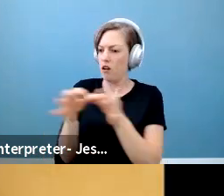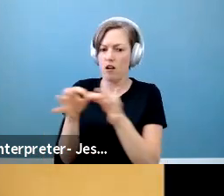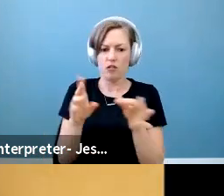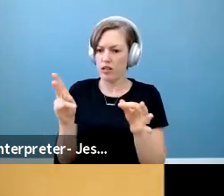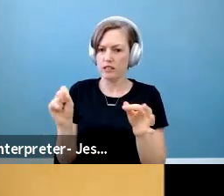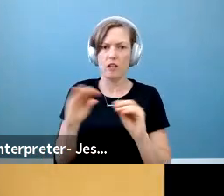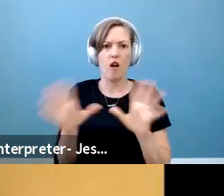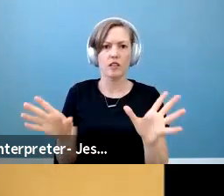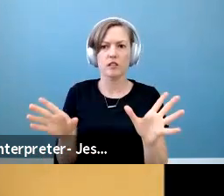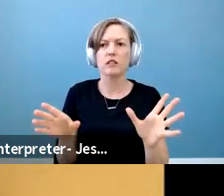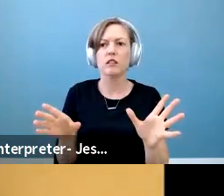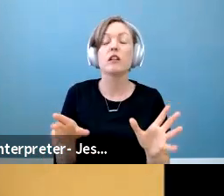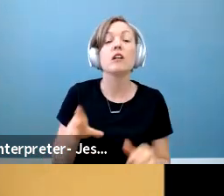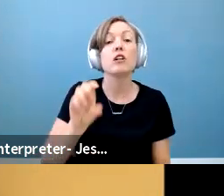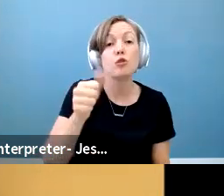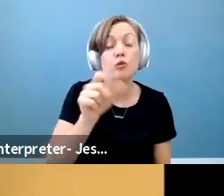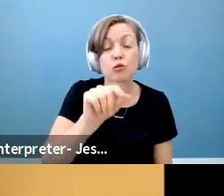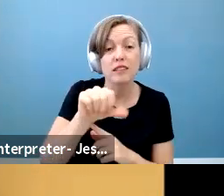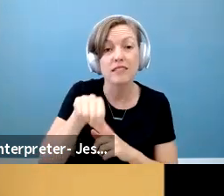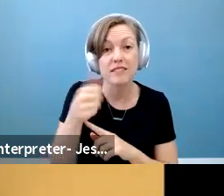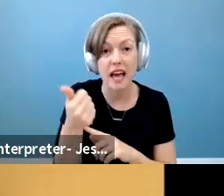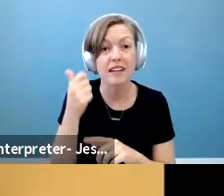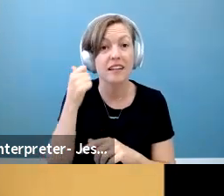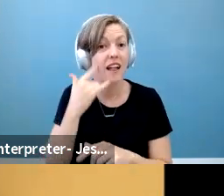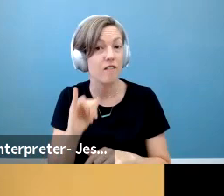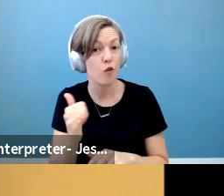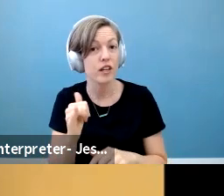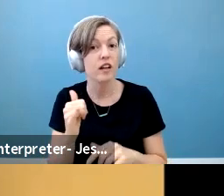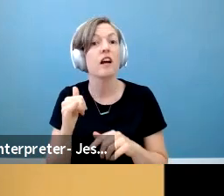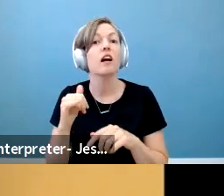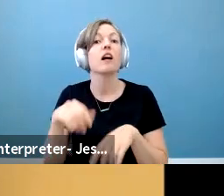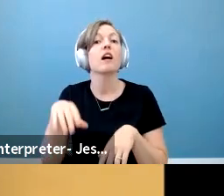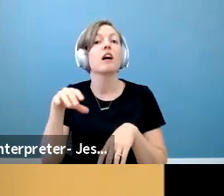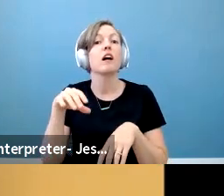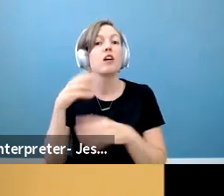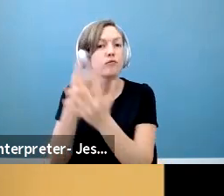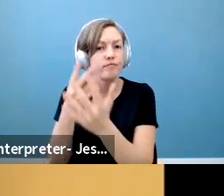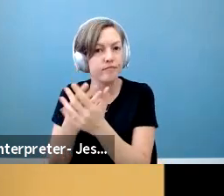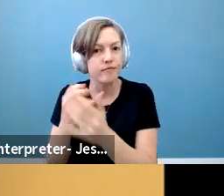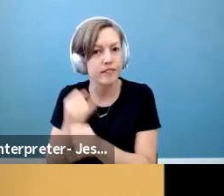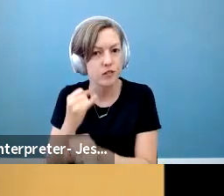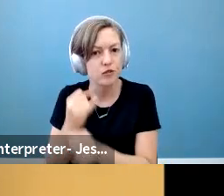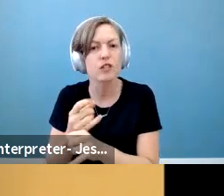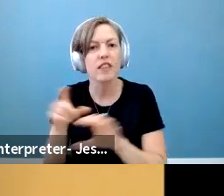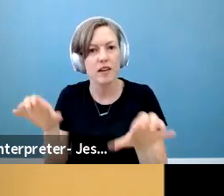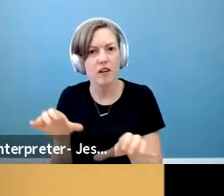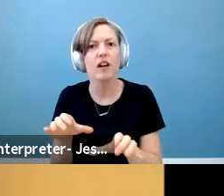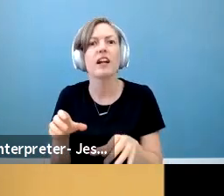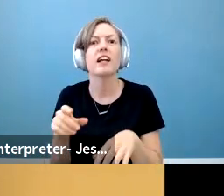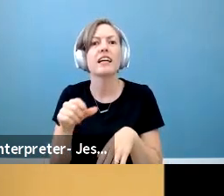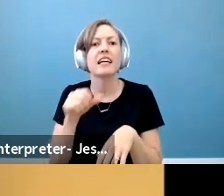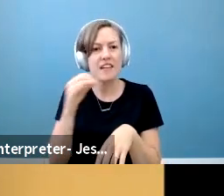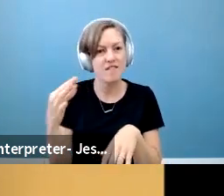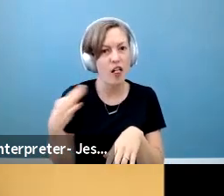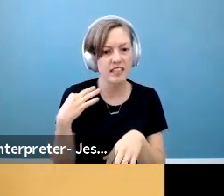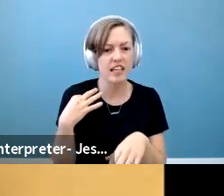until 2010, California's correctional institutions had performed involuntary sterilizations, and that